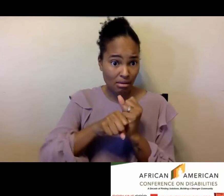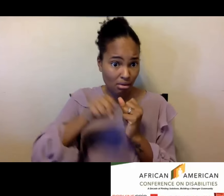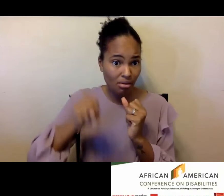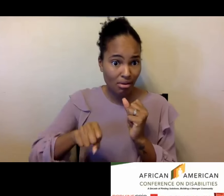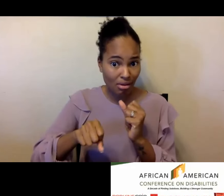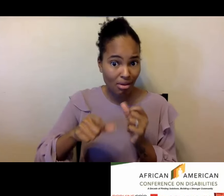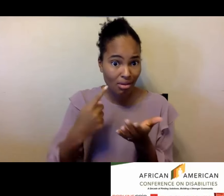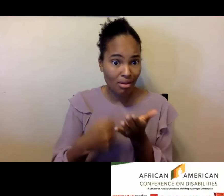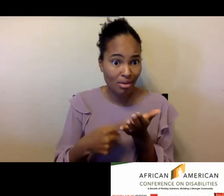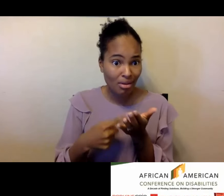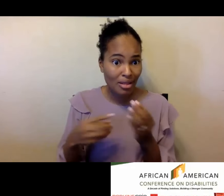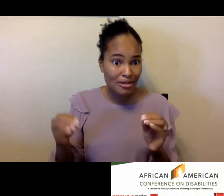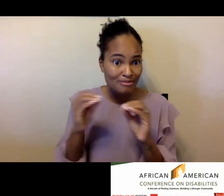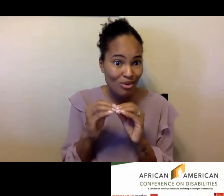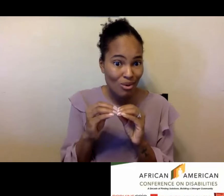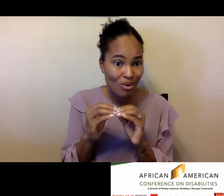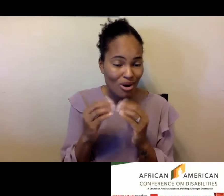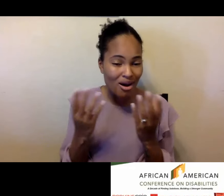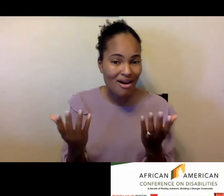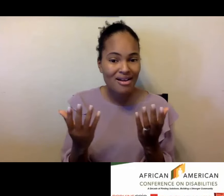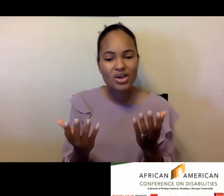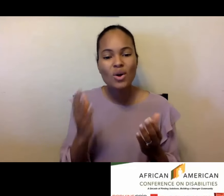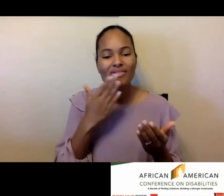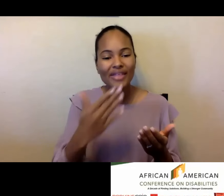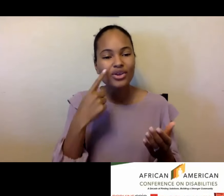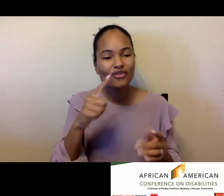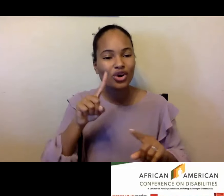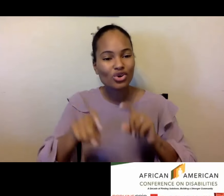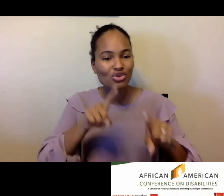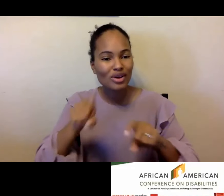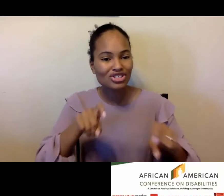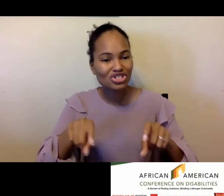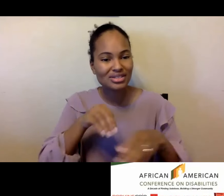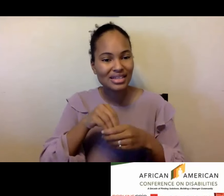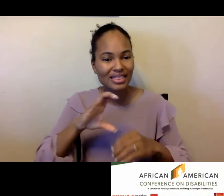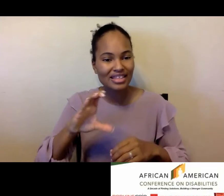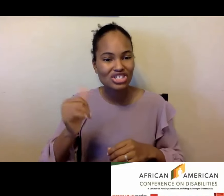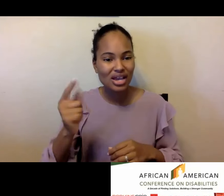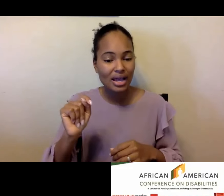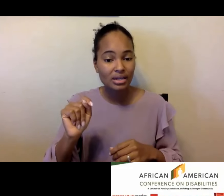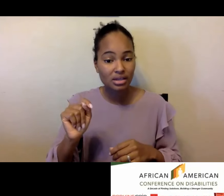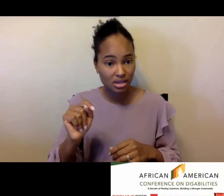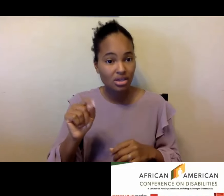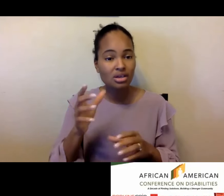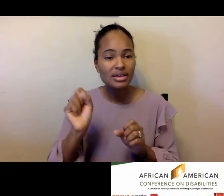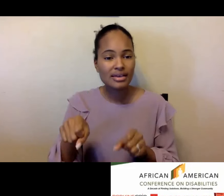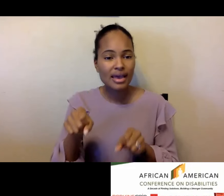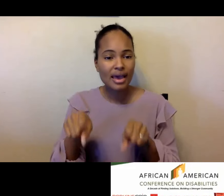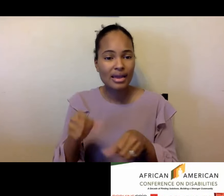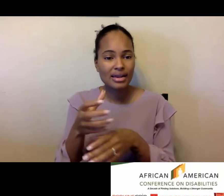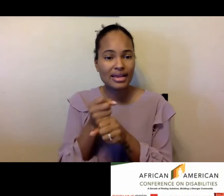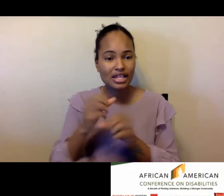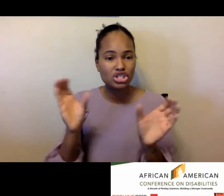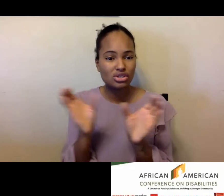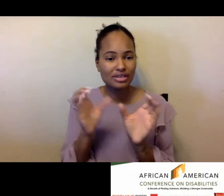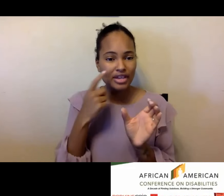So thank you for all who put in the chat. You can get your certificate of attendance if